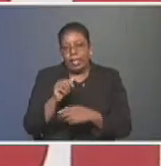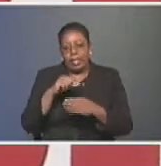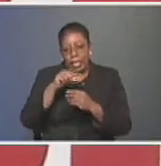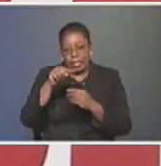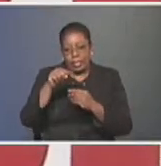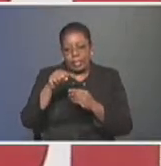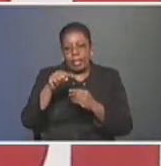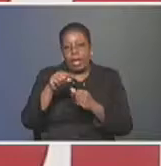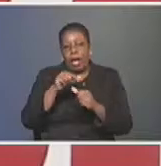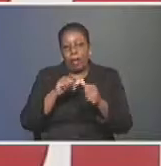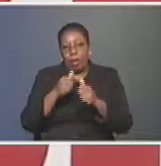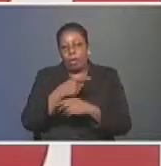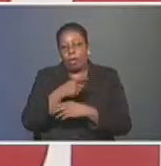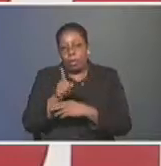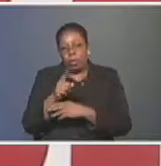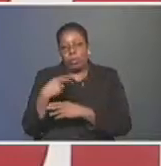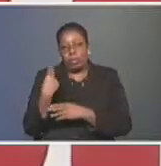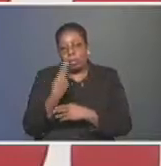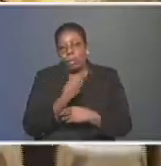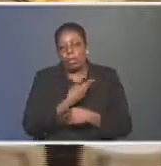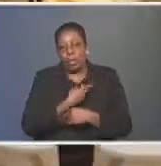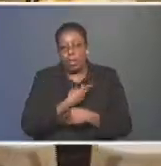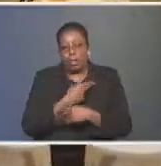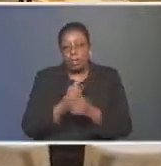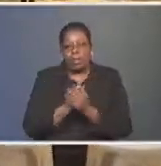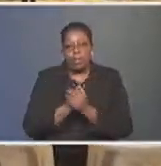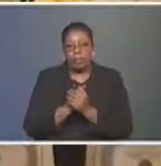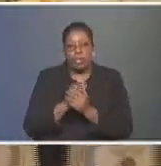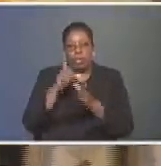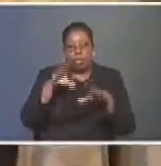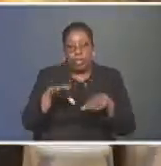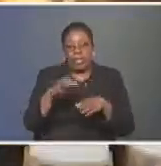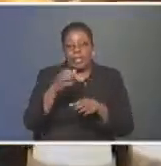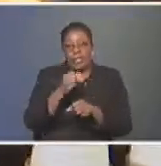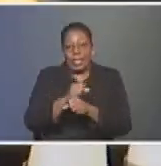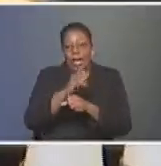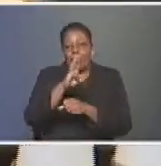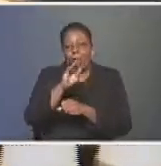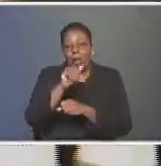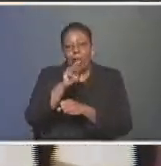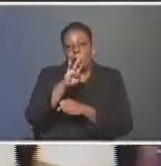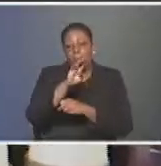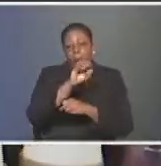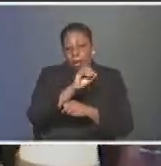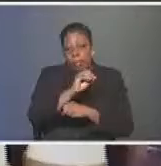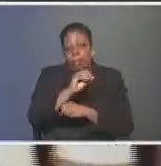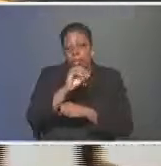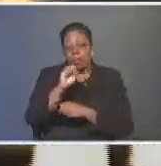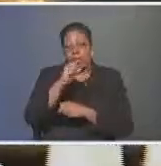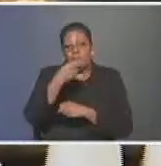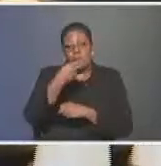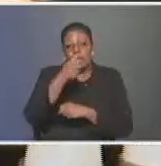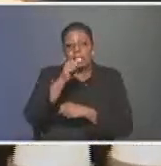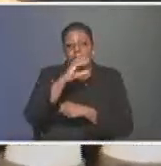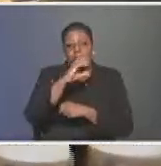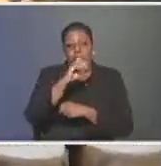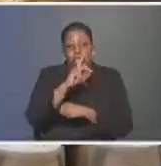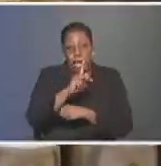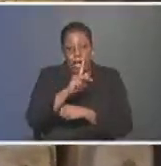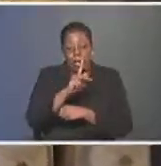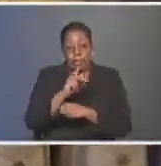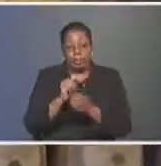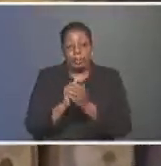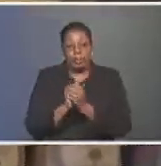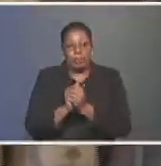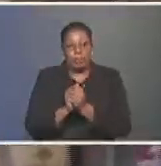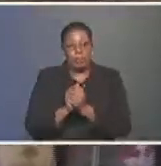amongst the vulnerable amongst us. You can now get Bamboo Shack while on the go. CEO Elaine Pinder,